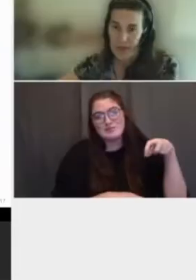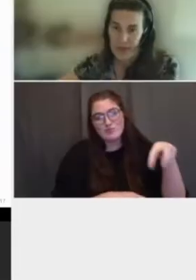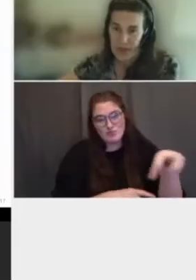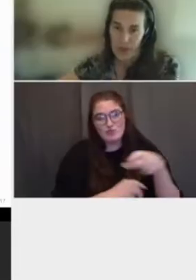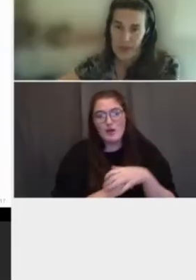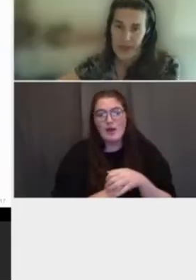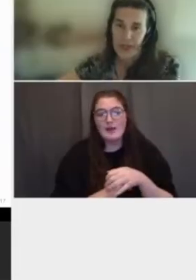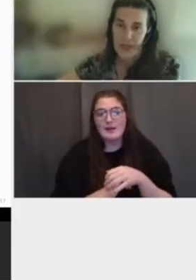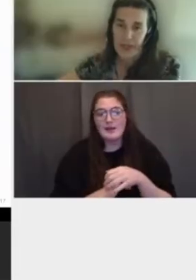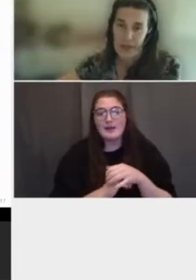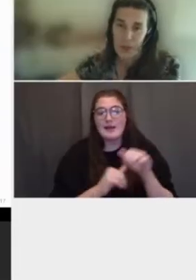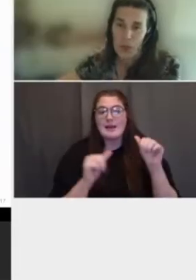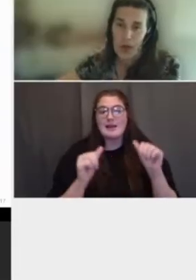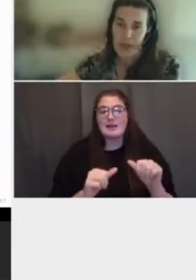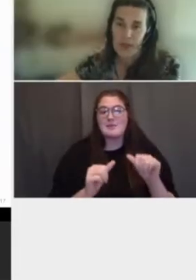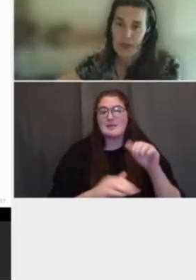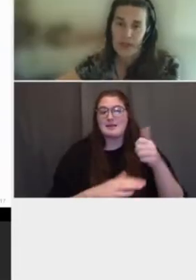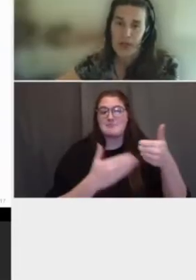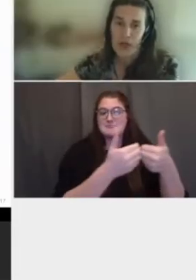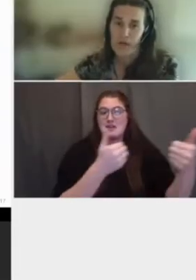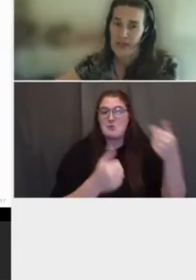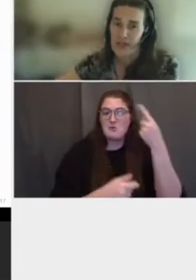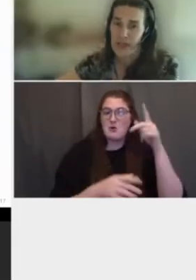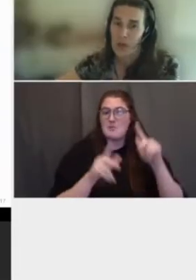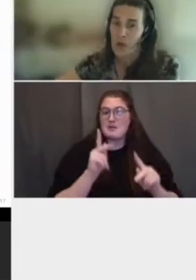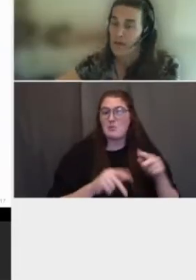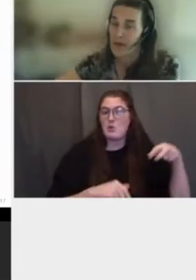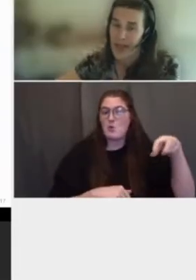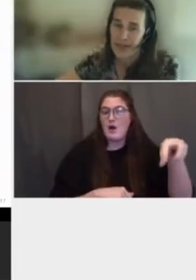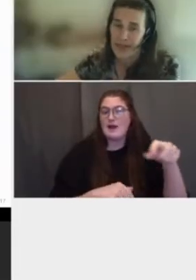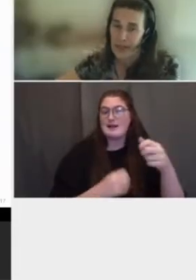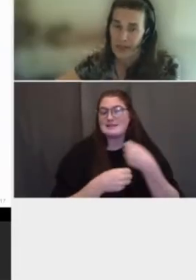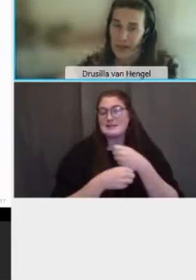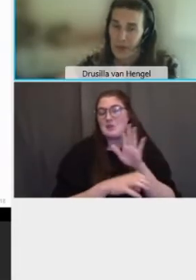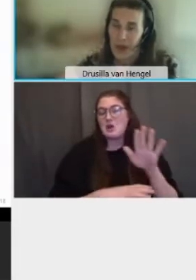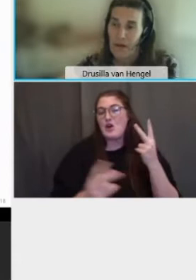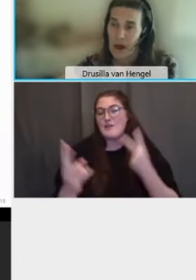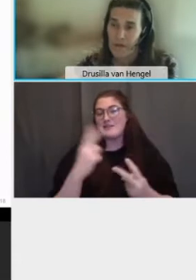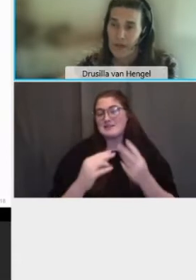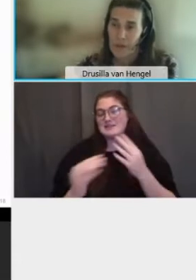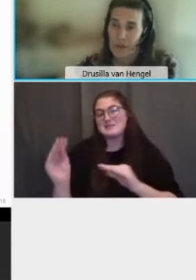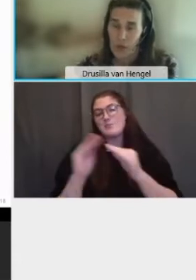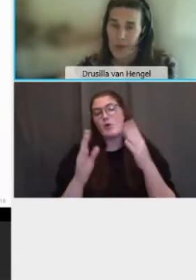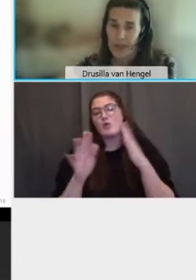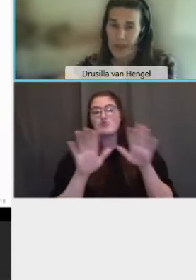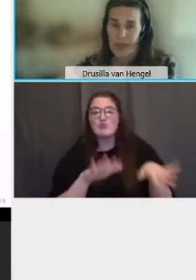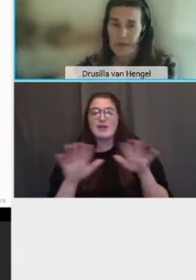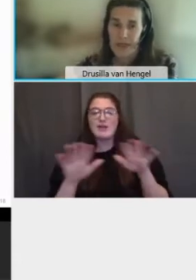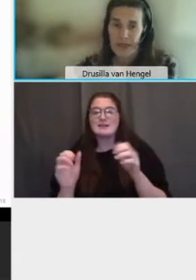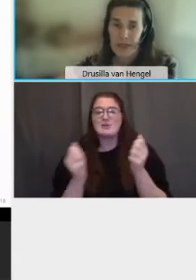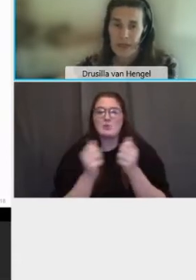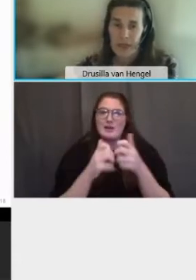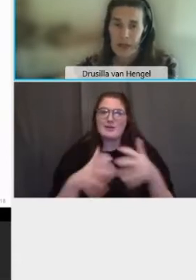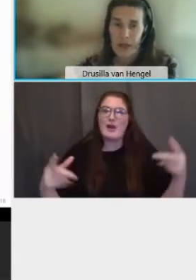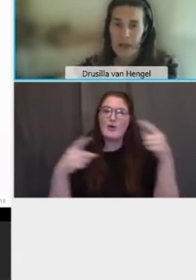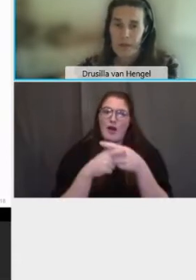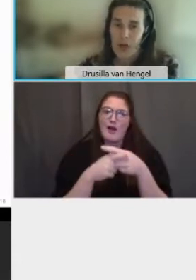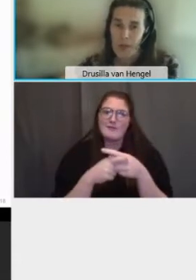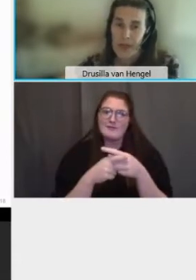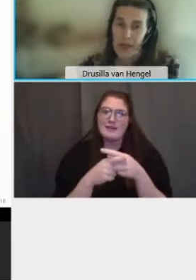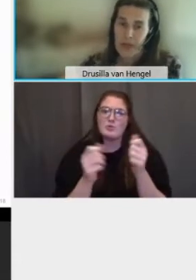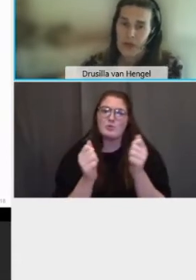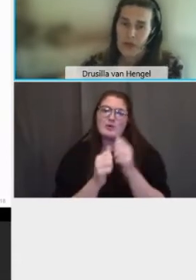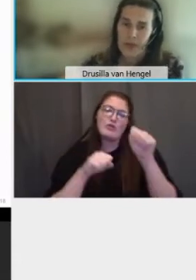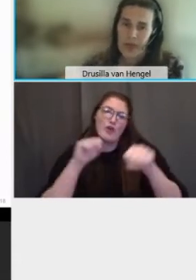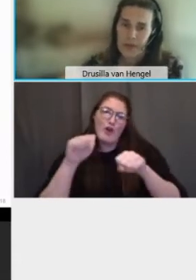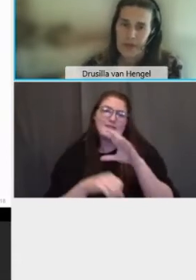And that could be dedicated to people walking so as to make her visits there more relaxing and without conflict of micromobility and bicyclists.